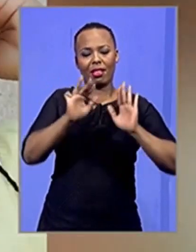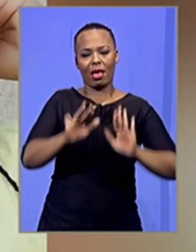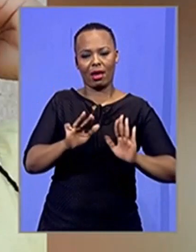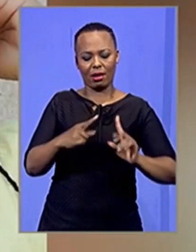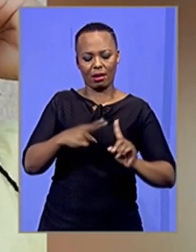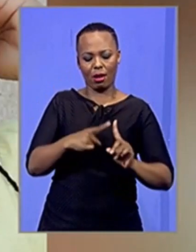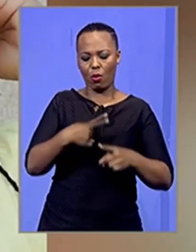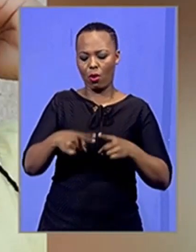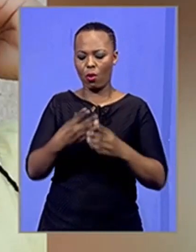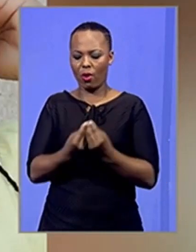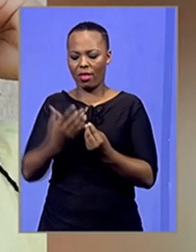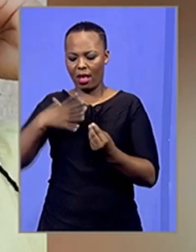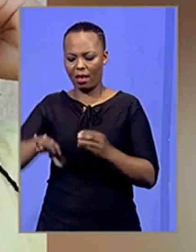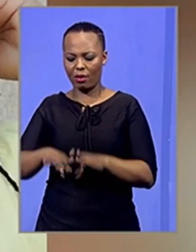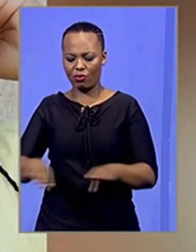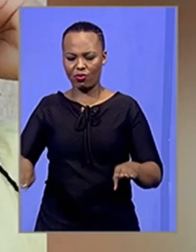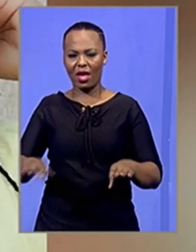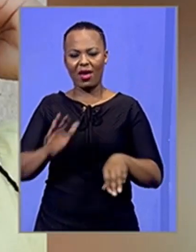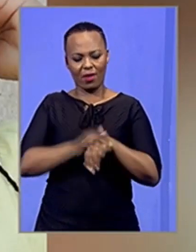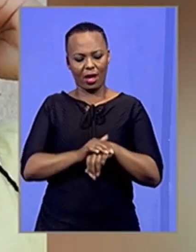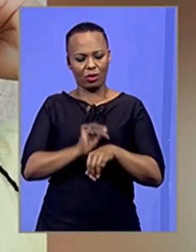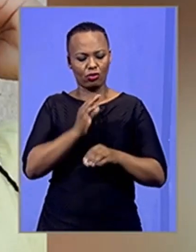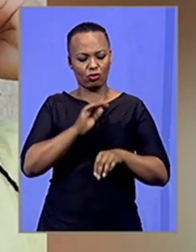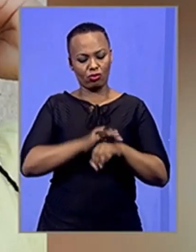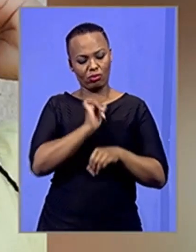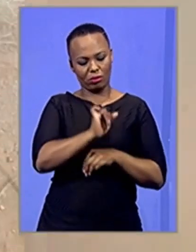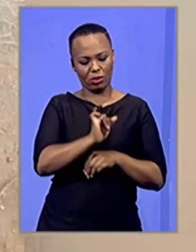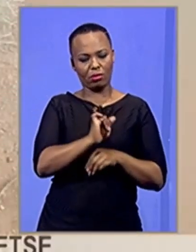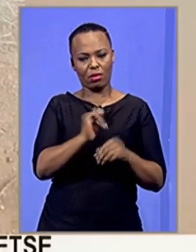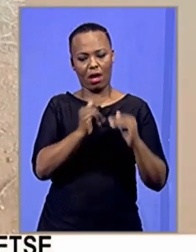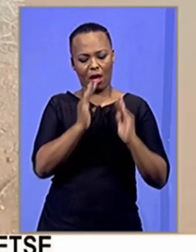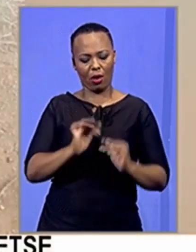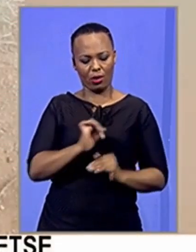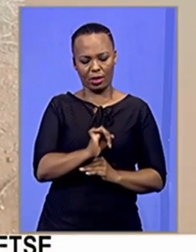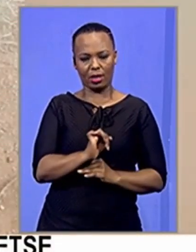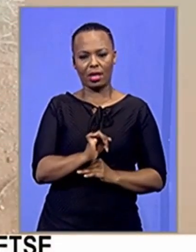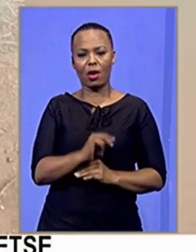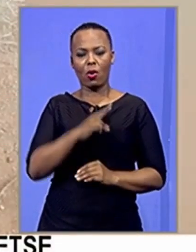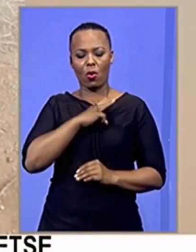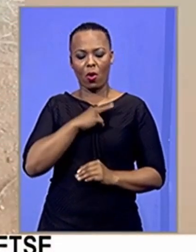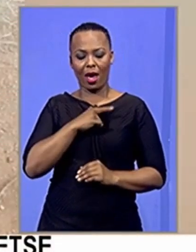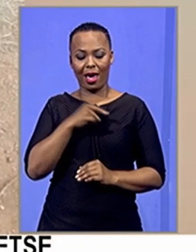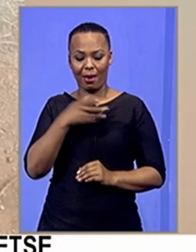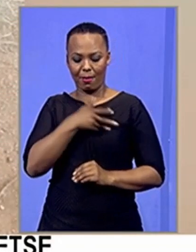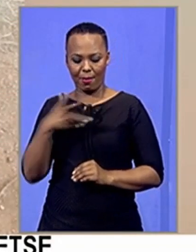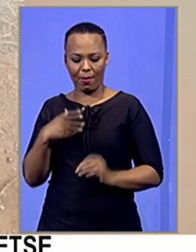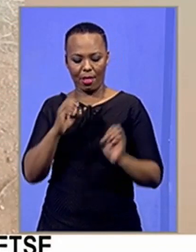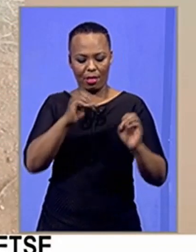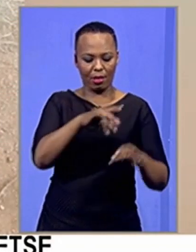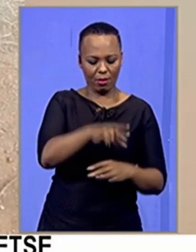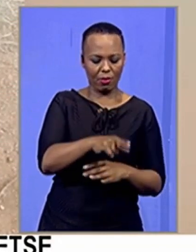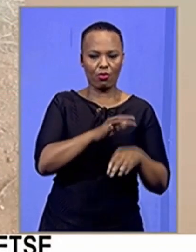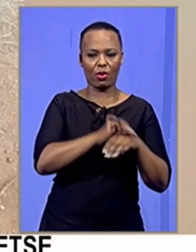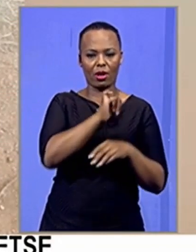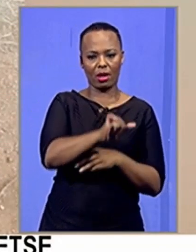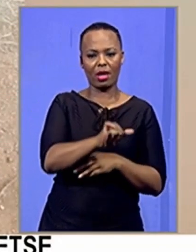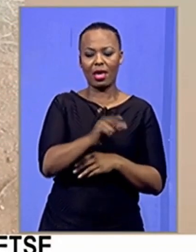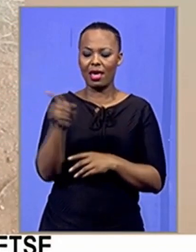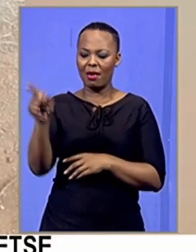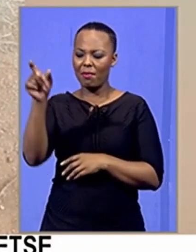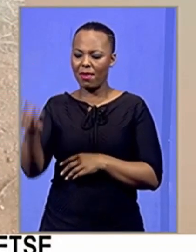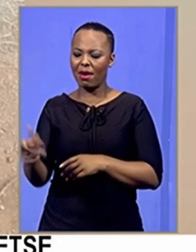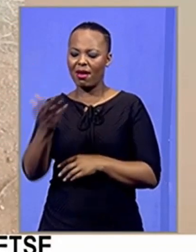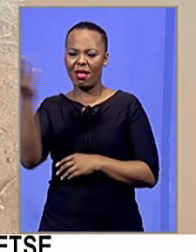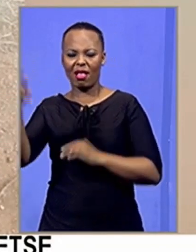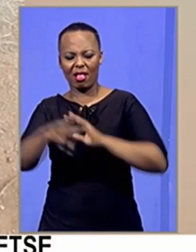le bana ba bangwe ka legaeng la mogwera wa lapa fao a tlogetšego ka gona ge monna Tsoko a tla tsena le go motšea magareng ga bana ba bangwe gare ga